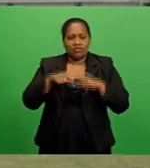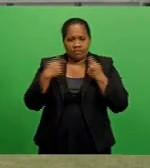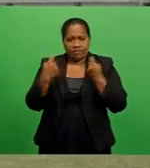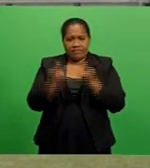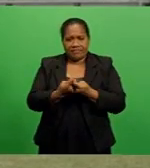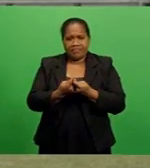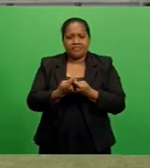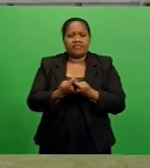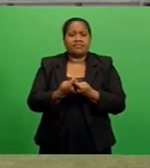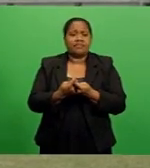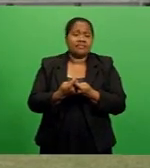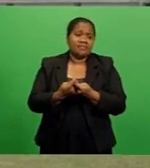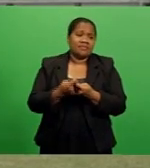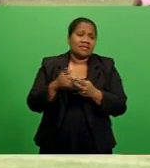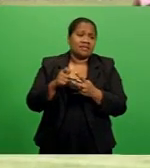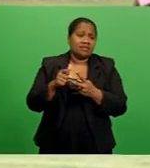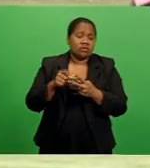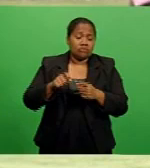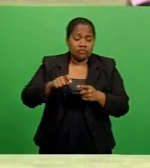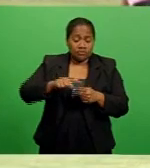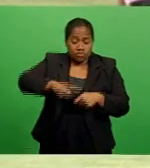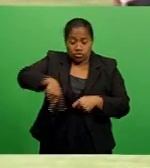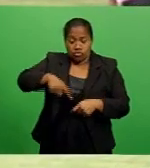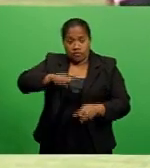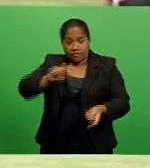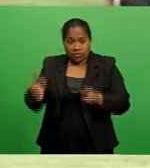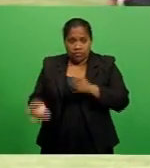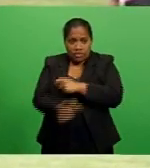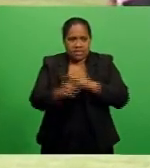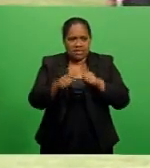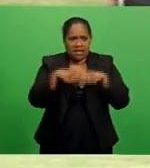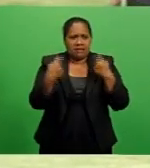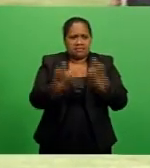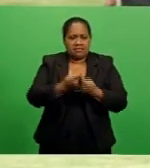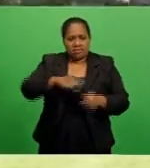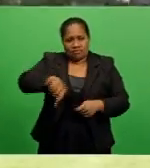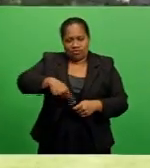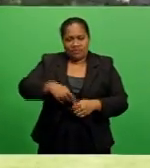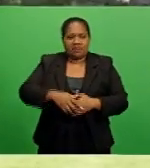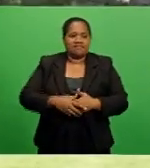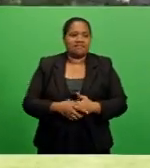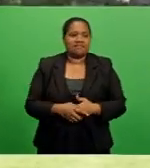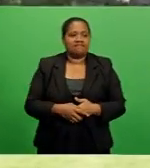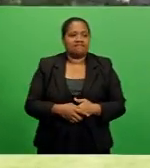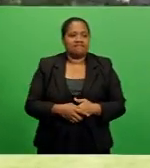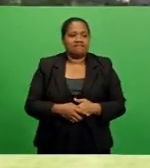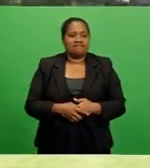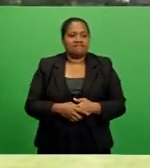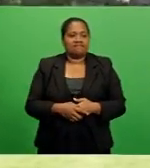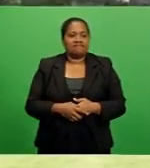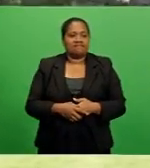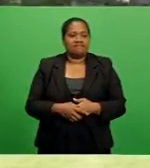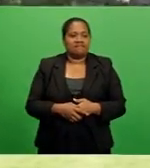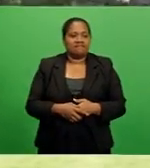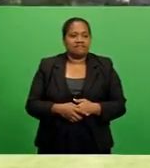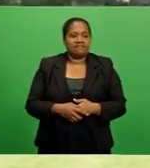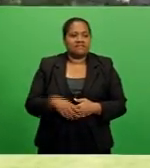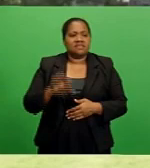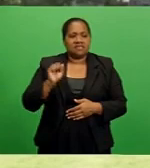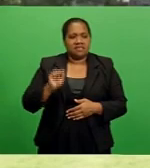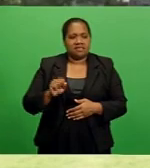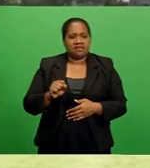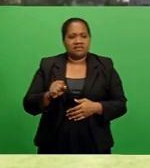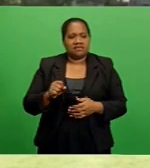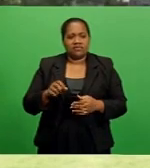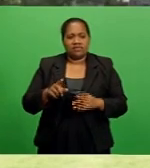the entire Suva cricket team Suva. And I look forward for the Fiji national squad